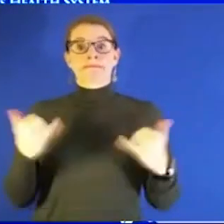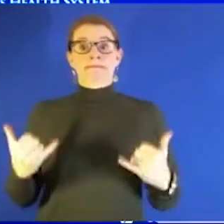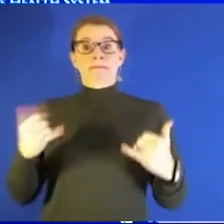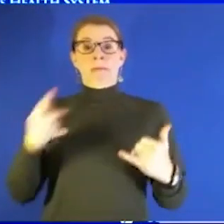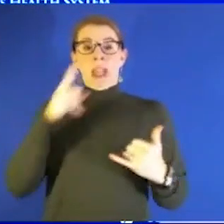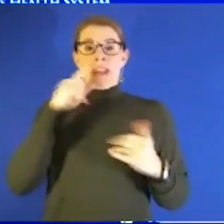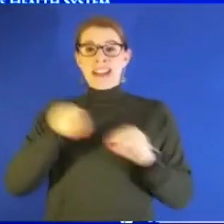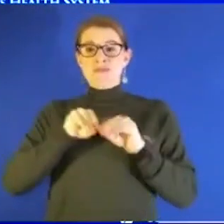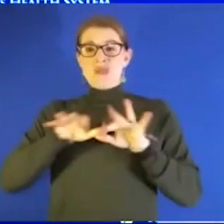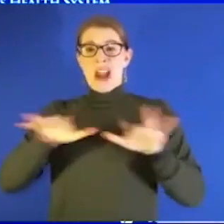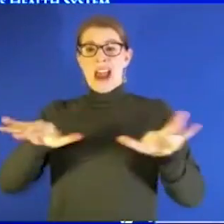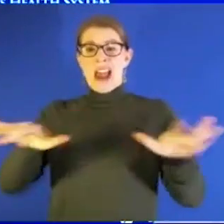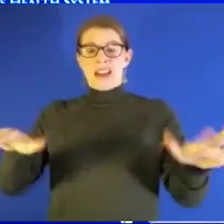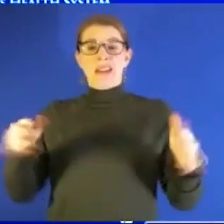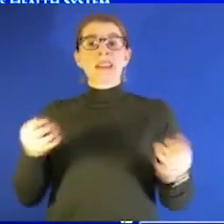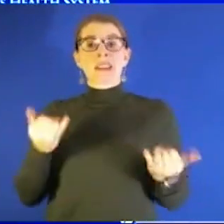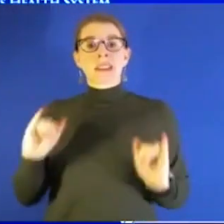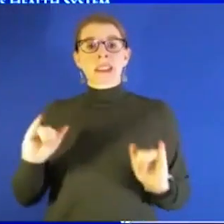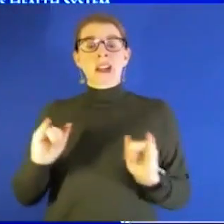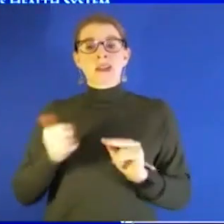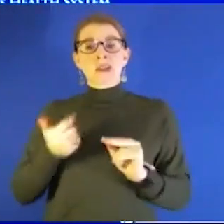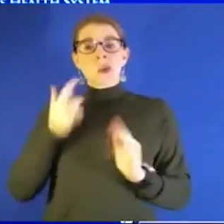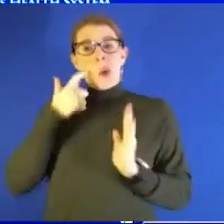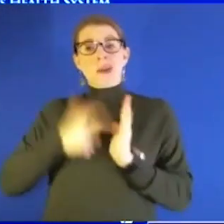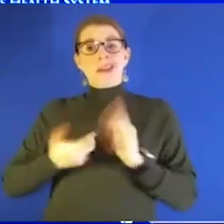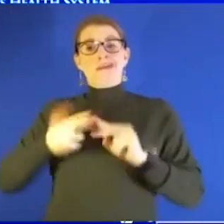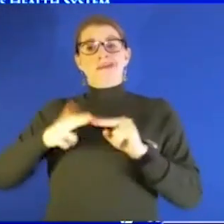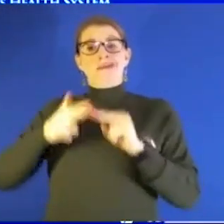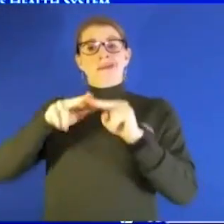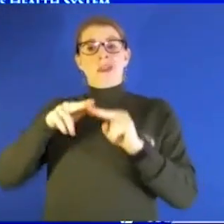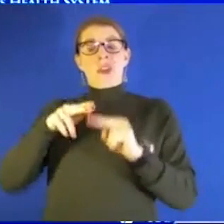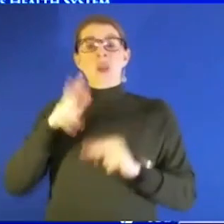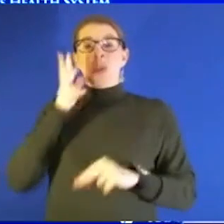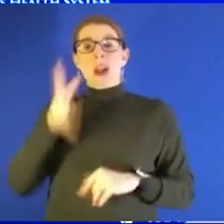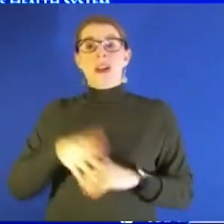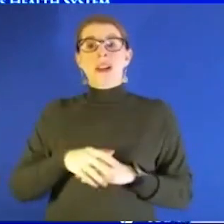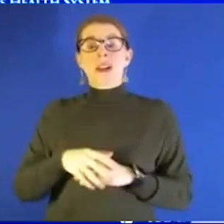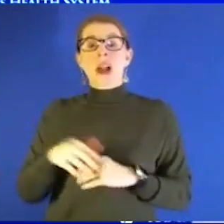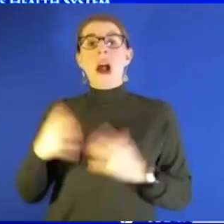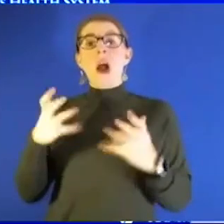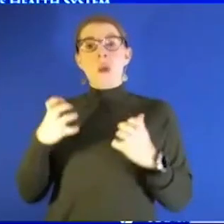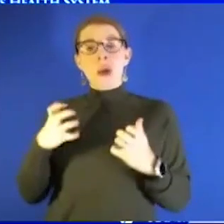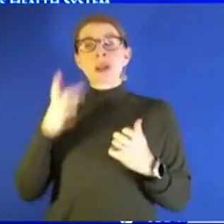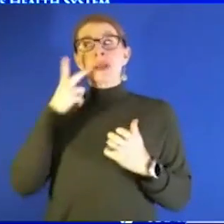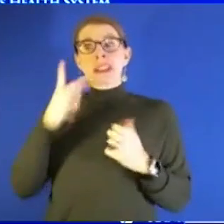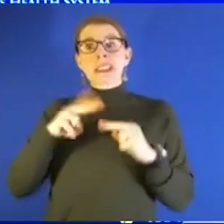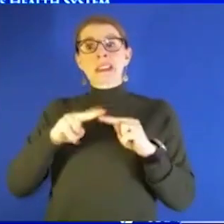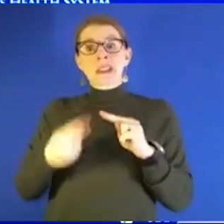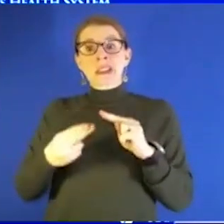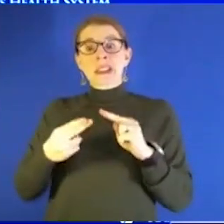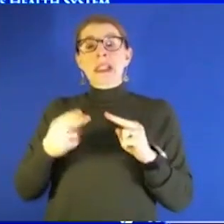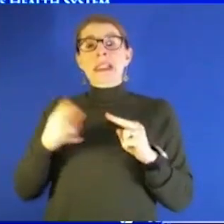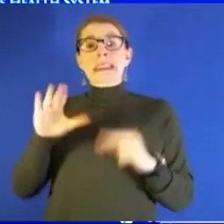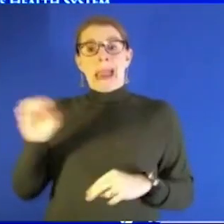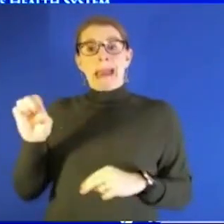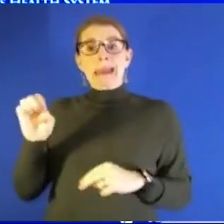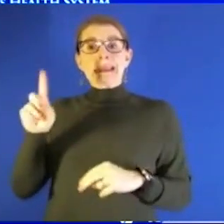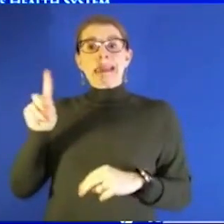think we're going to still see an increase. I would really like to see a decrease in the number of cases diagnosed